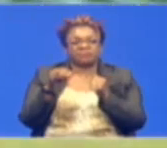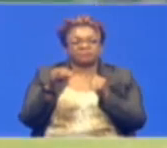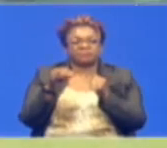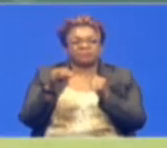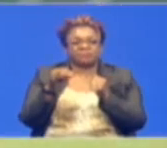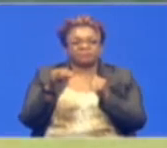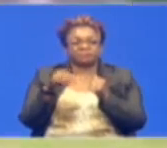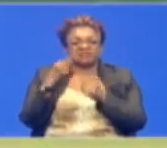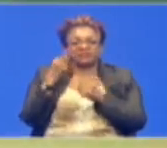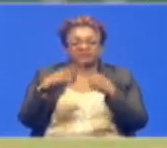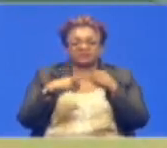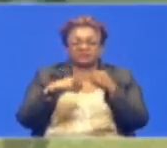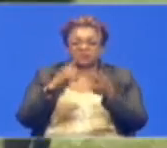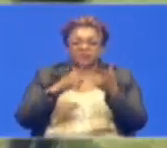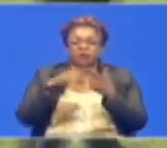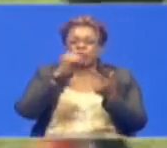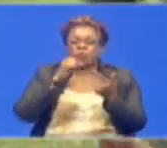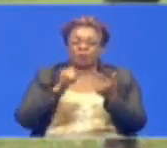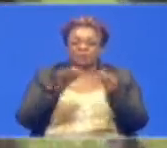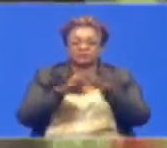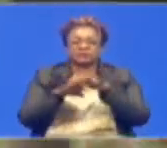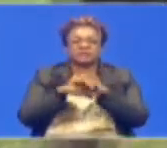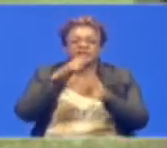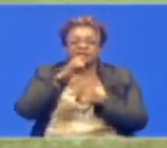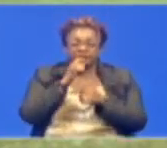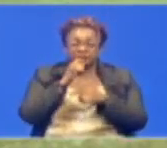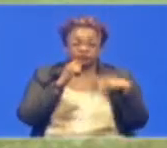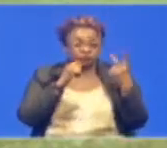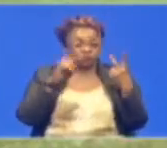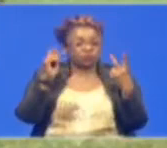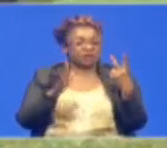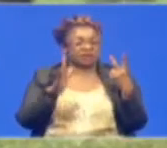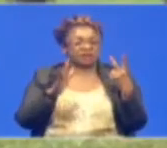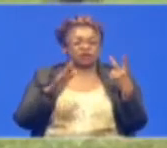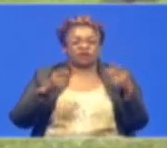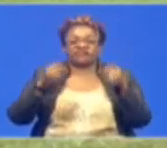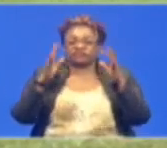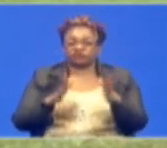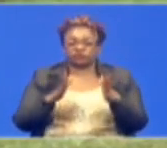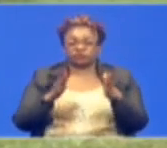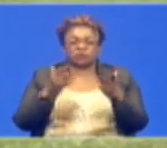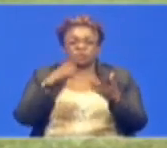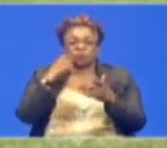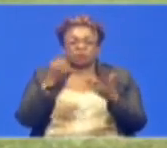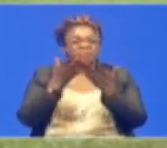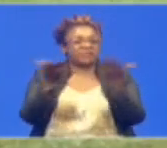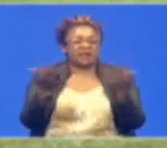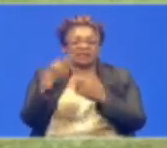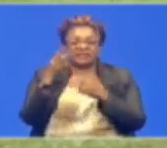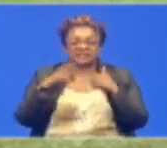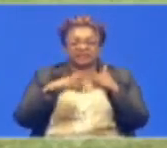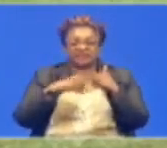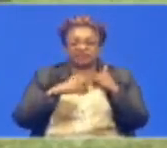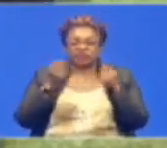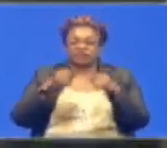The 36-year-old assistant referee is among two Kenyan match officials selected to officiate at the 32nd edition of the AFCON,